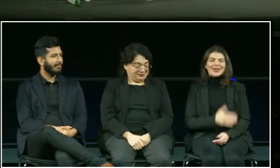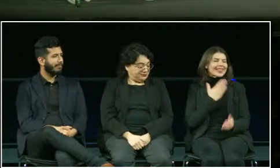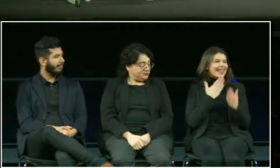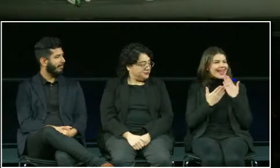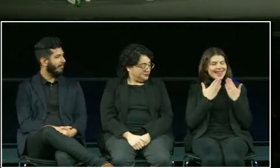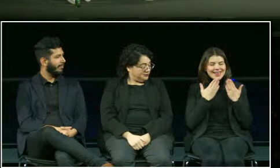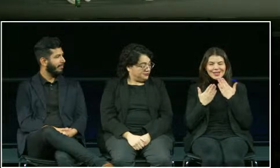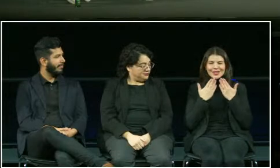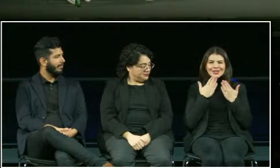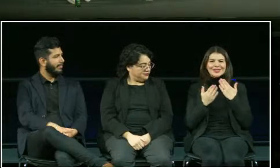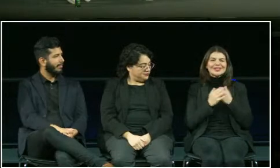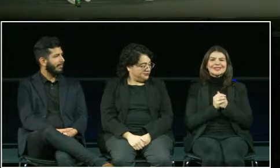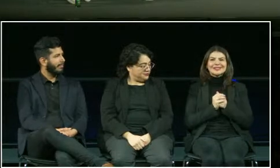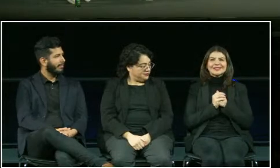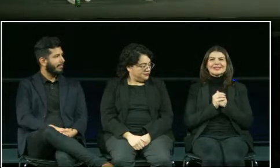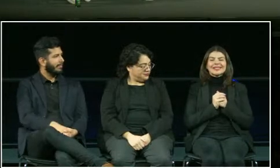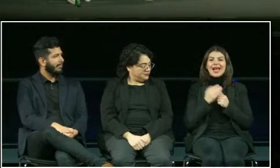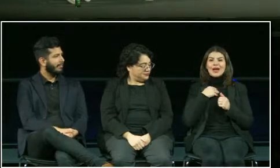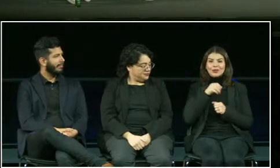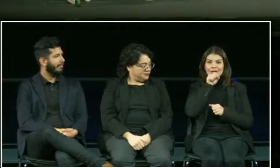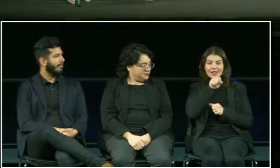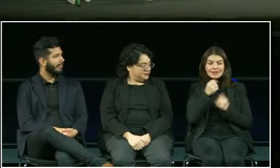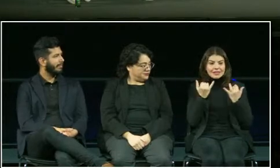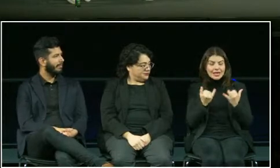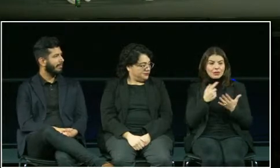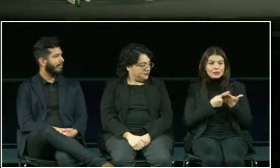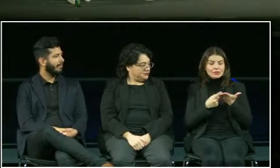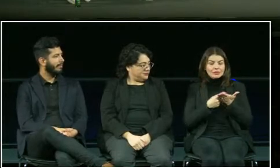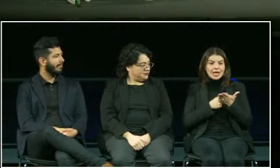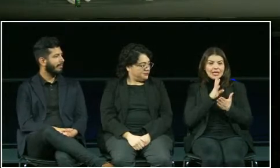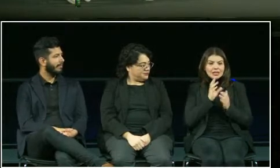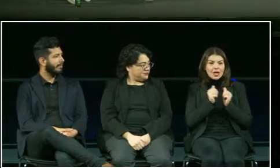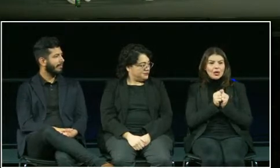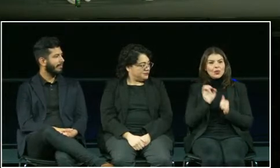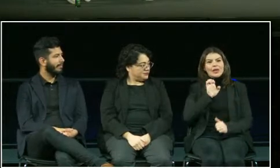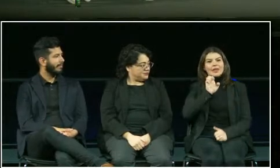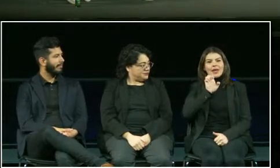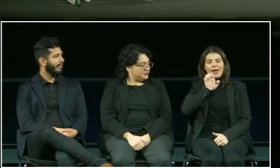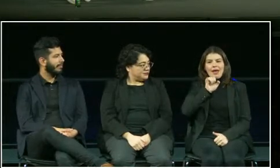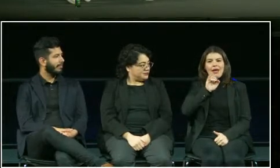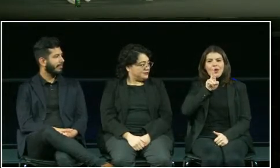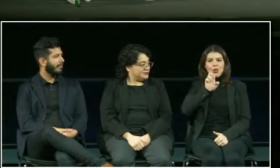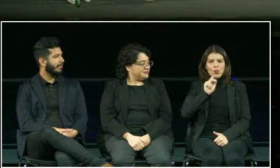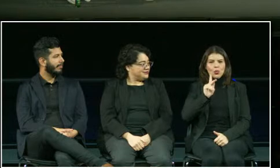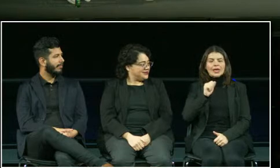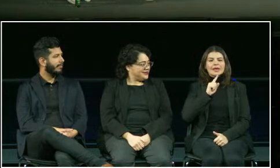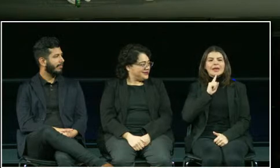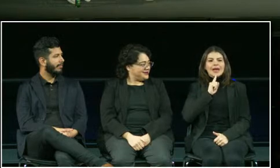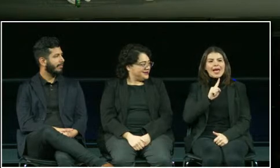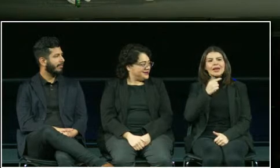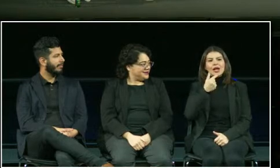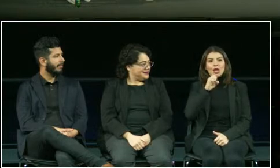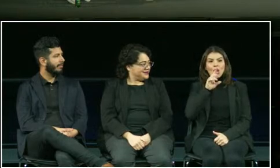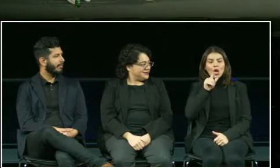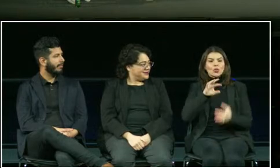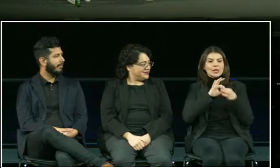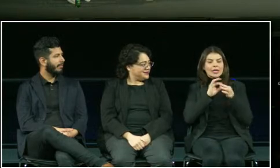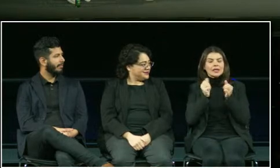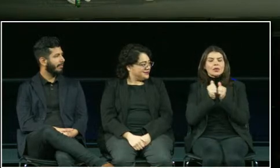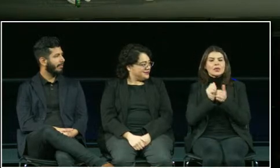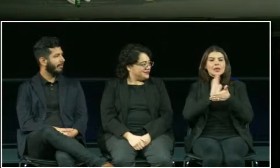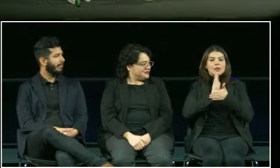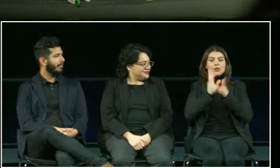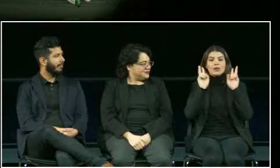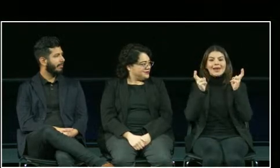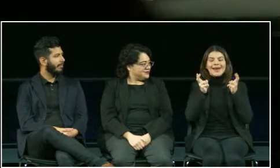thank you. I'd love to now talk to Eirik and God about Night Ride,